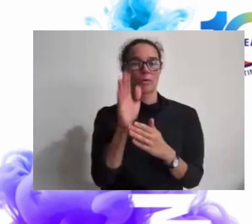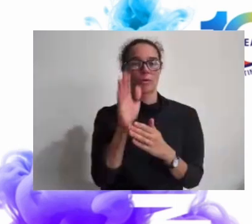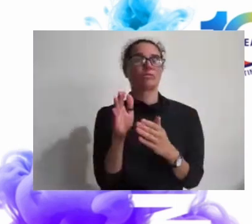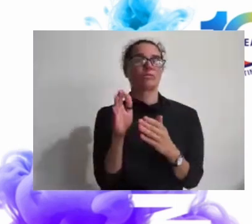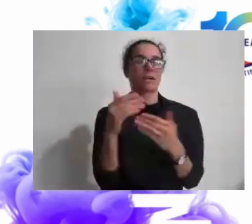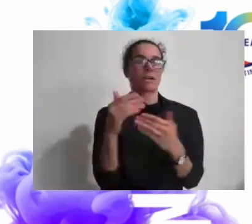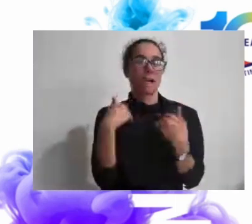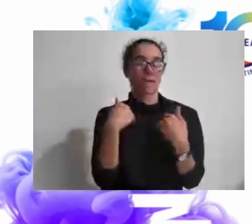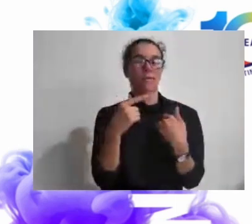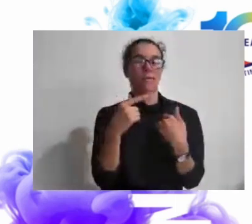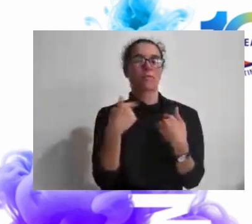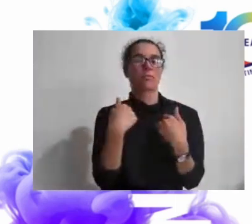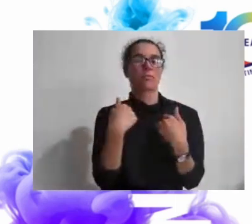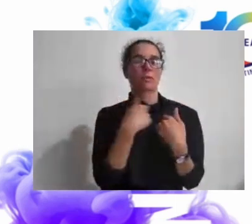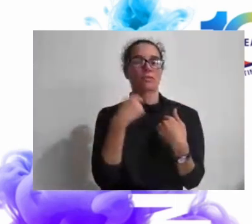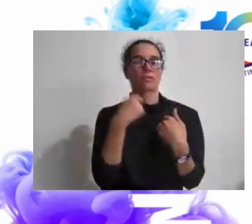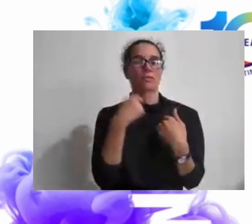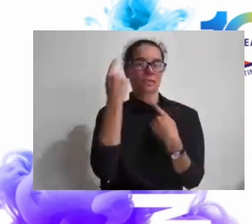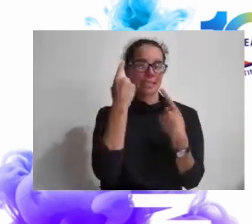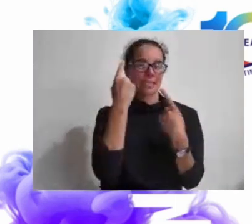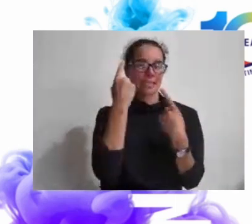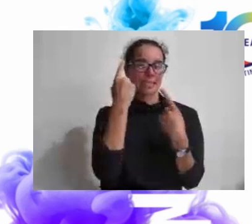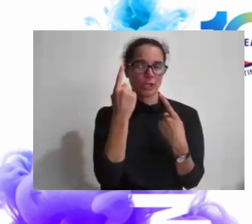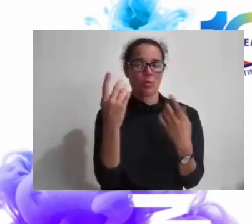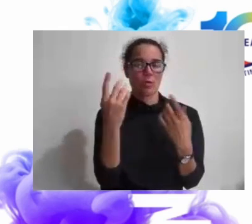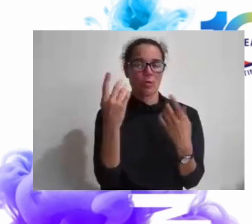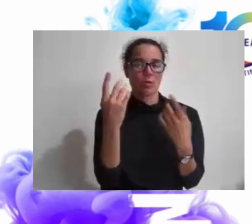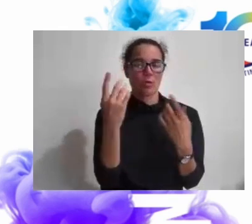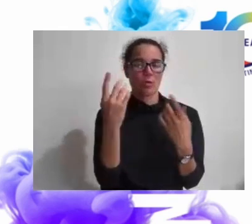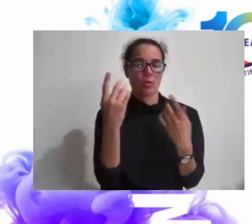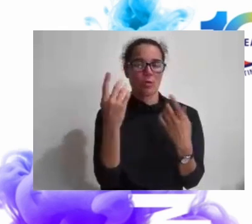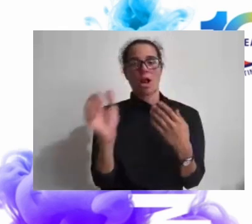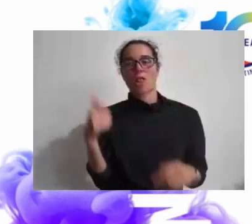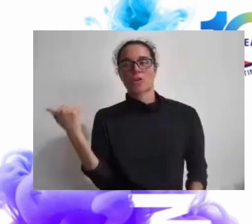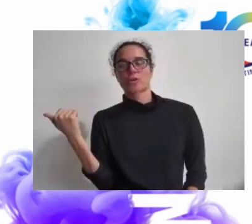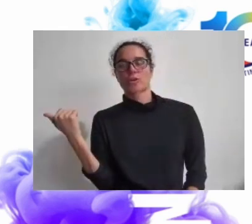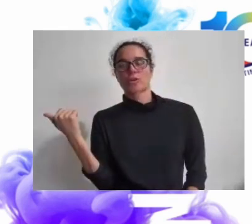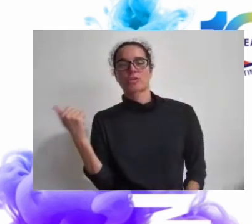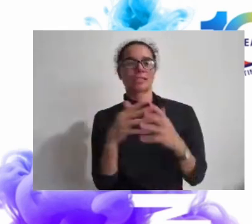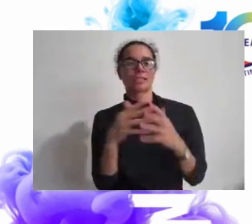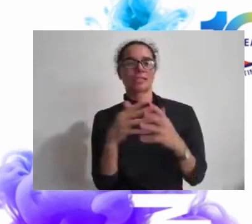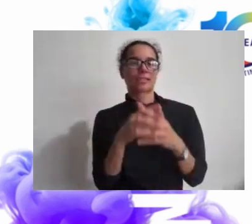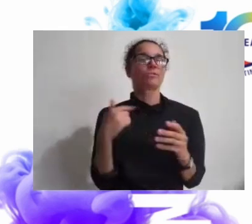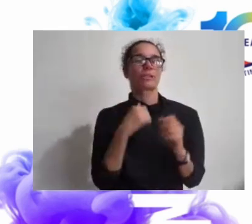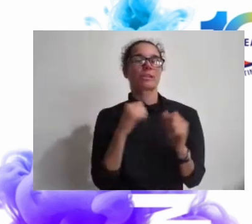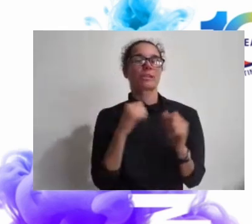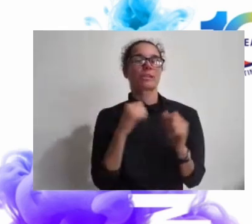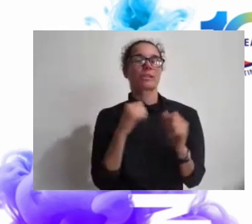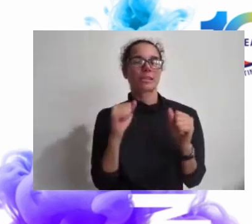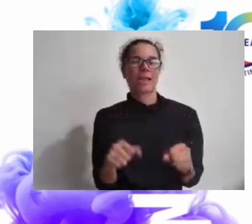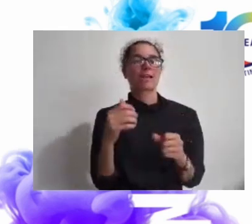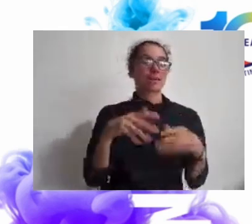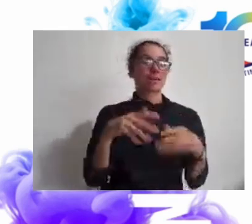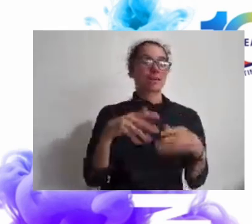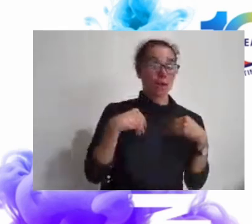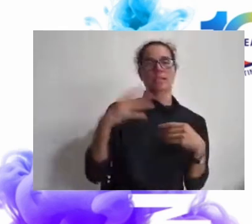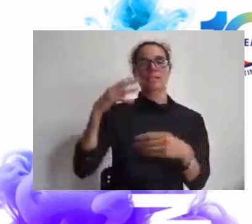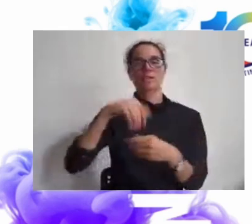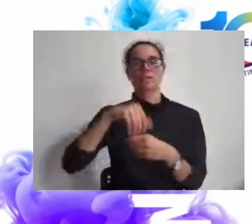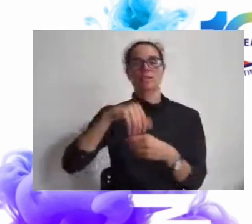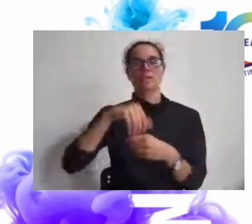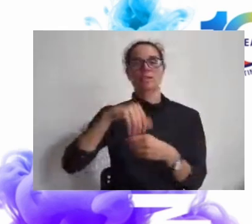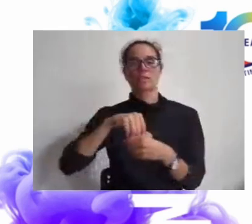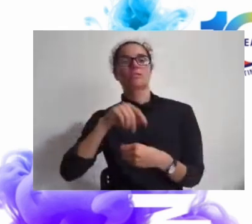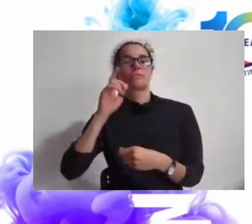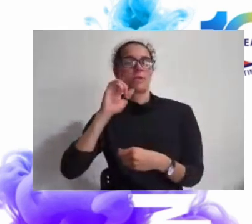into consideration what other intersectionalities we could embrace and include as part of that. So, as an